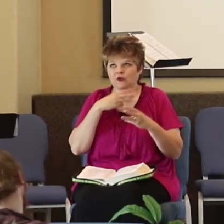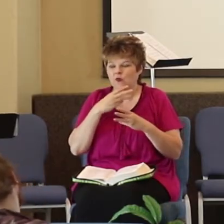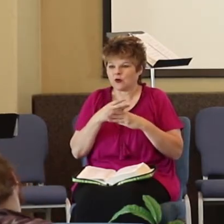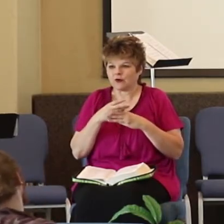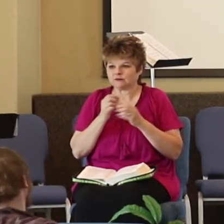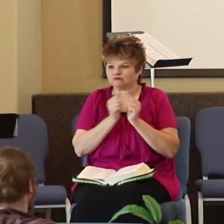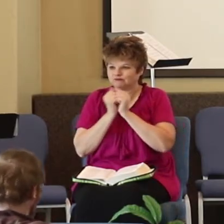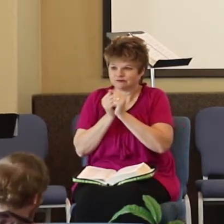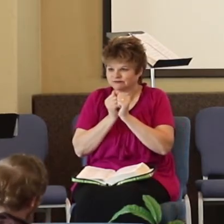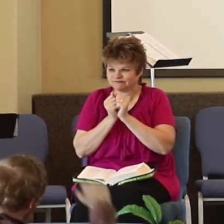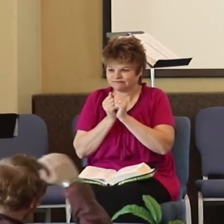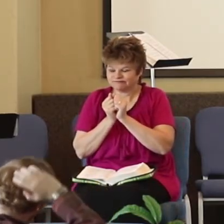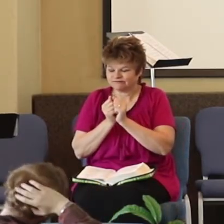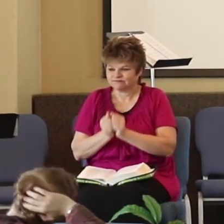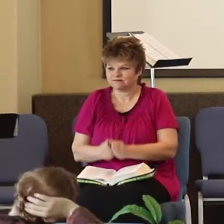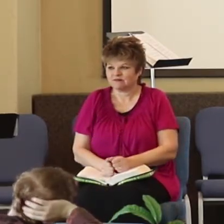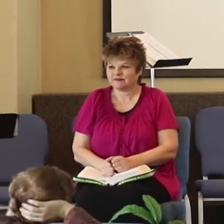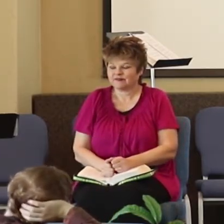together.